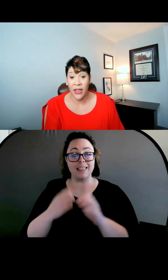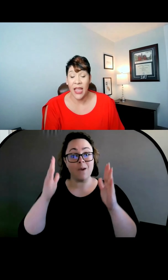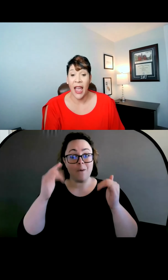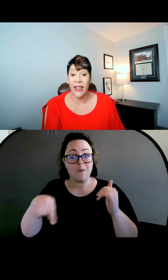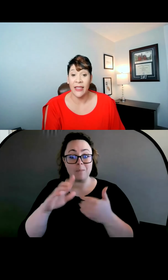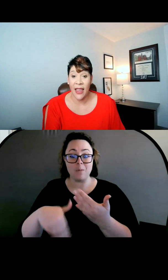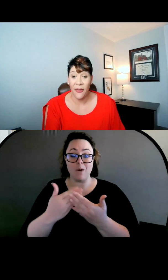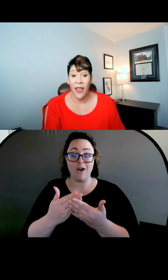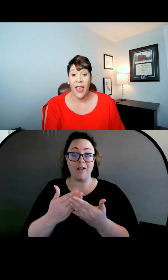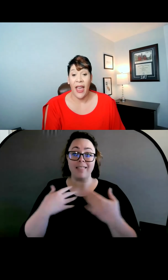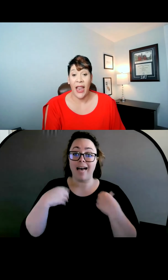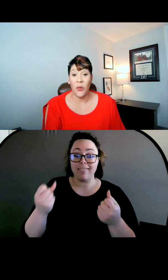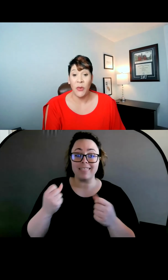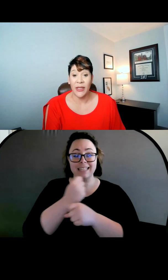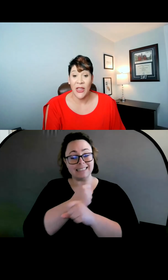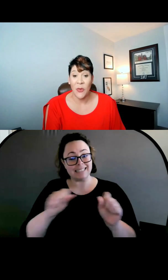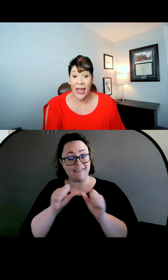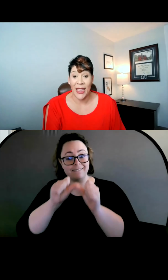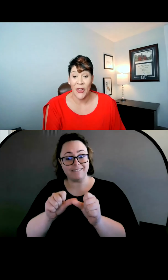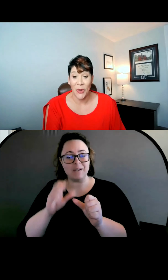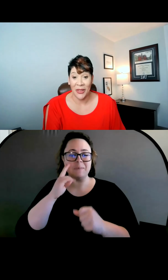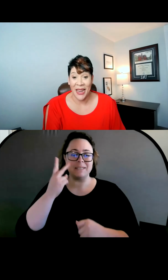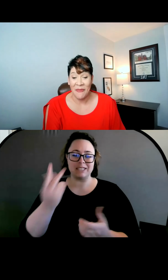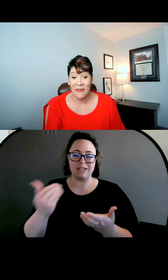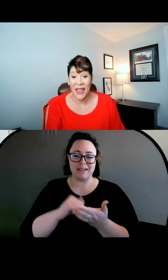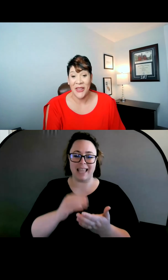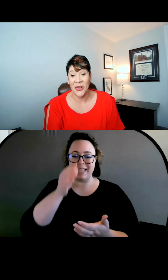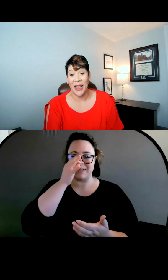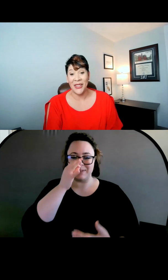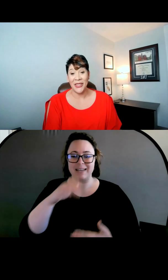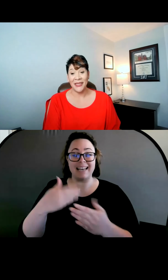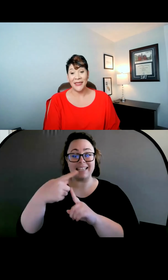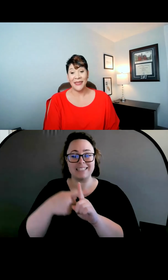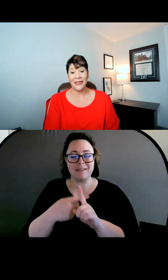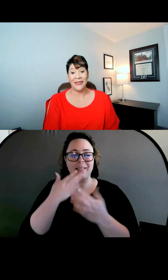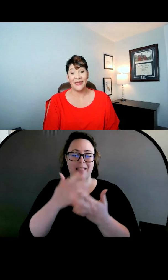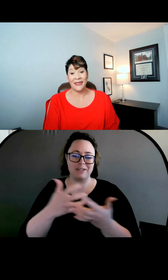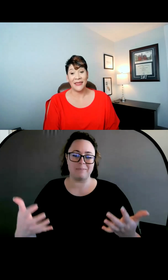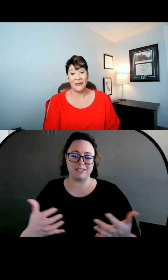stay healthy and safe, and we will see you back here shortly. Thank you so much.